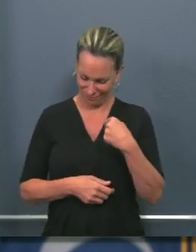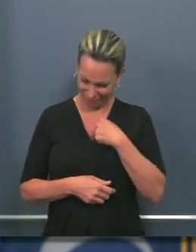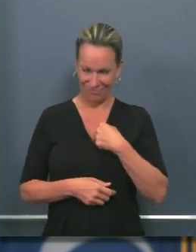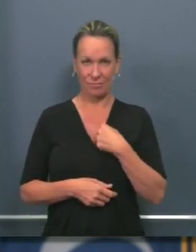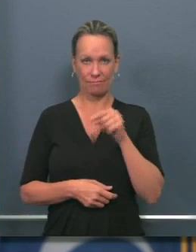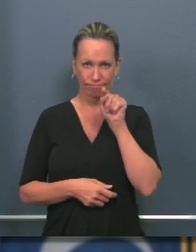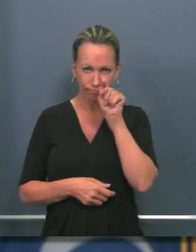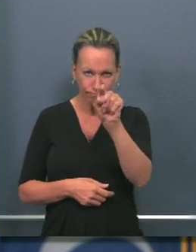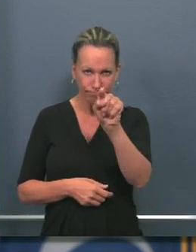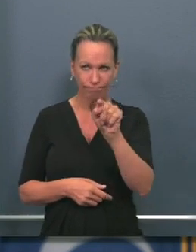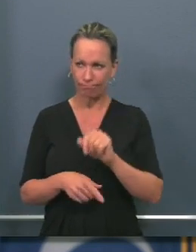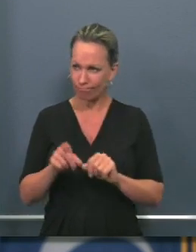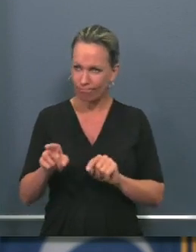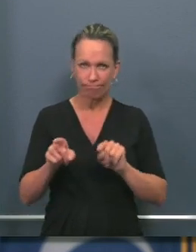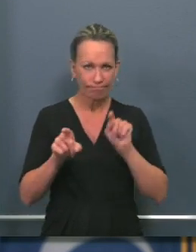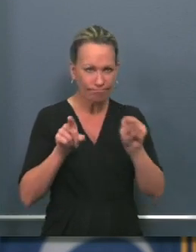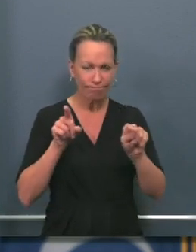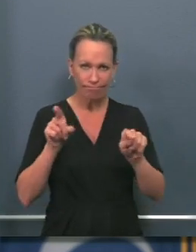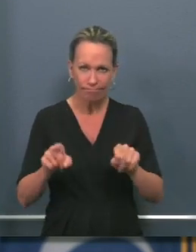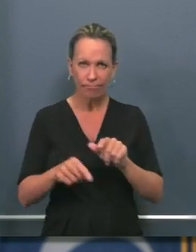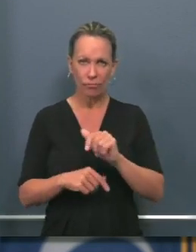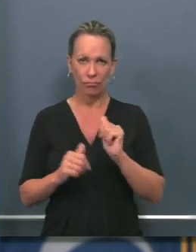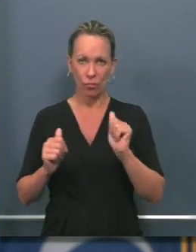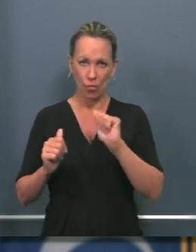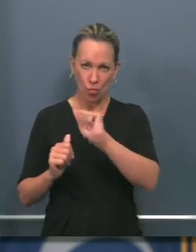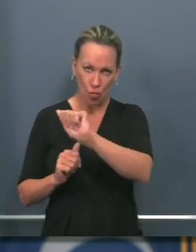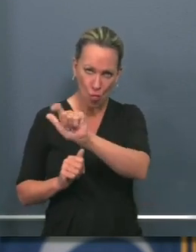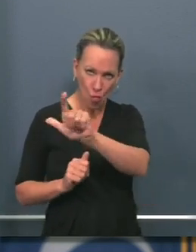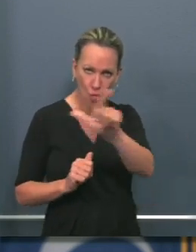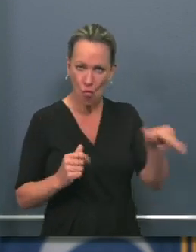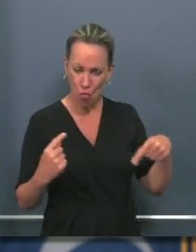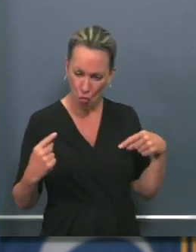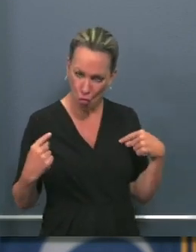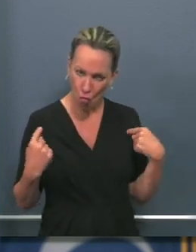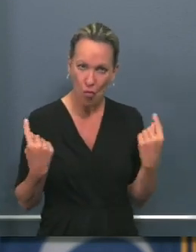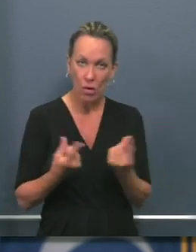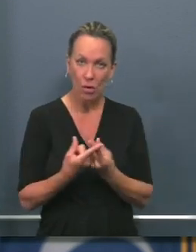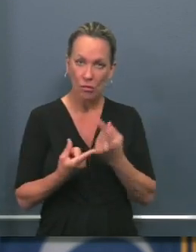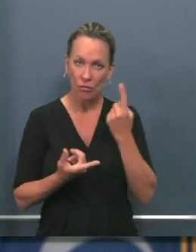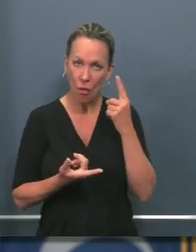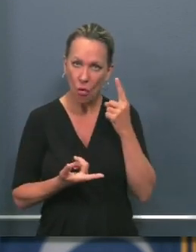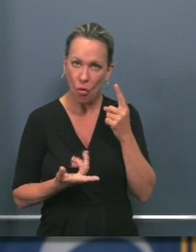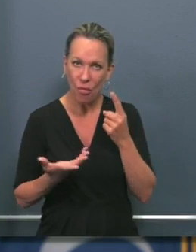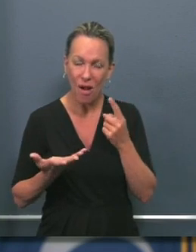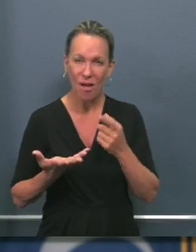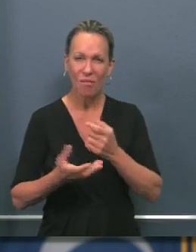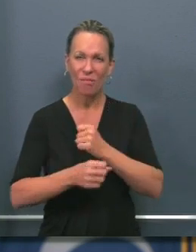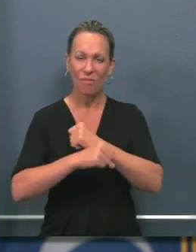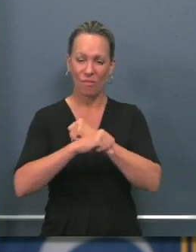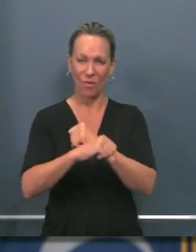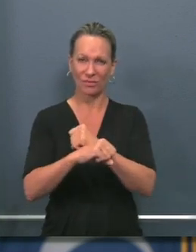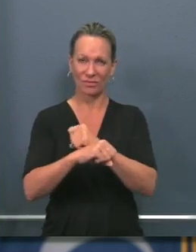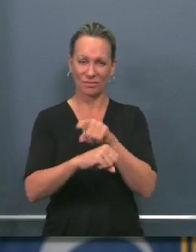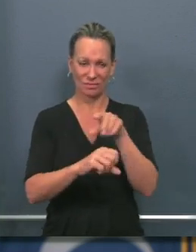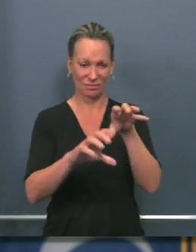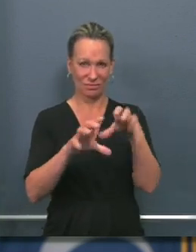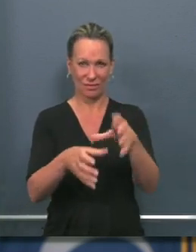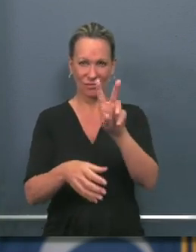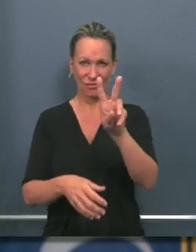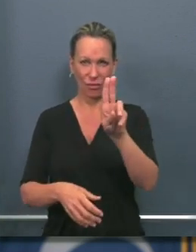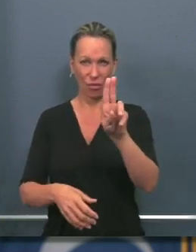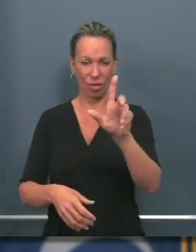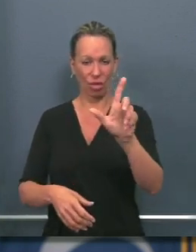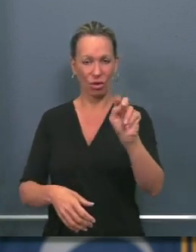that's required of all of us to protect the most vulnerable in this state, and it will allow us to move more quickly